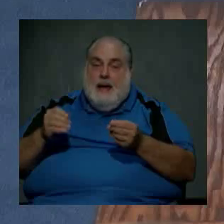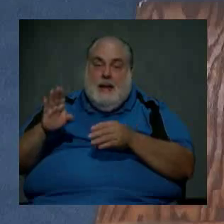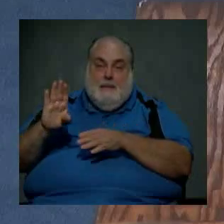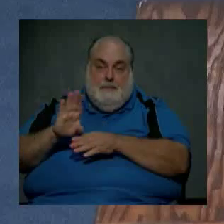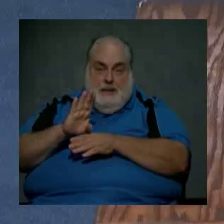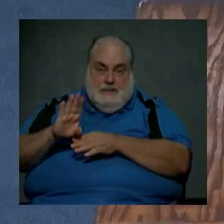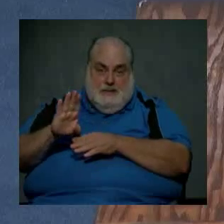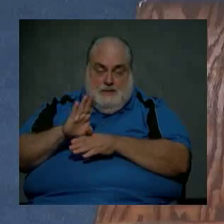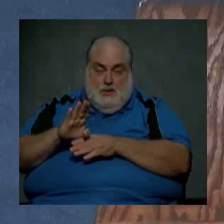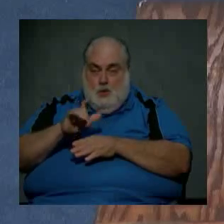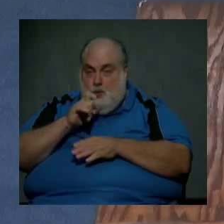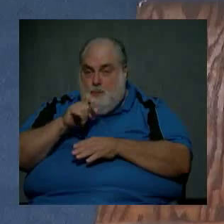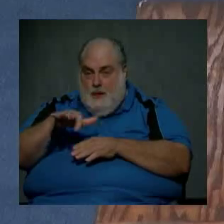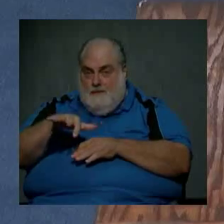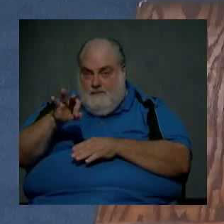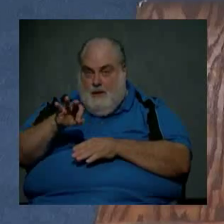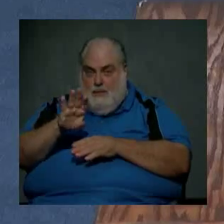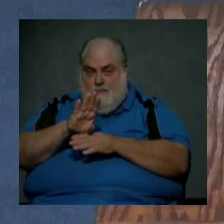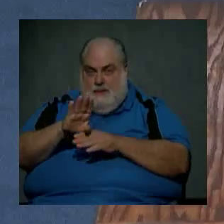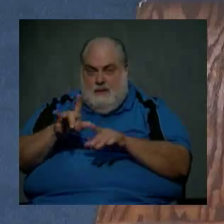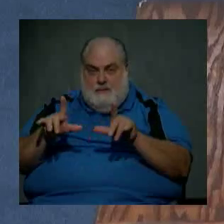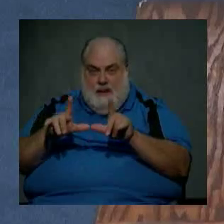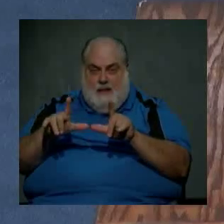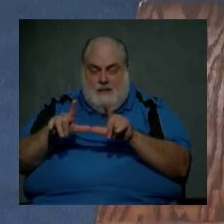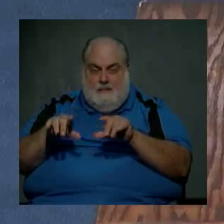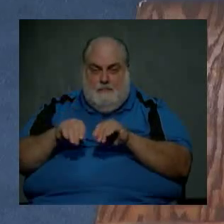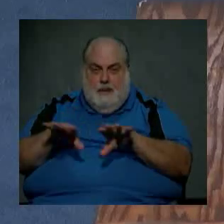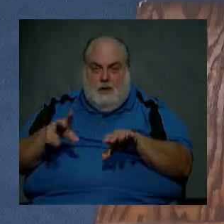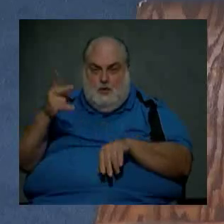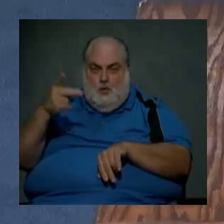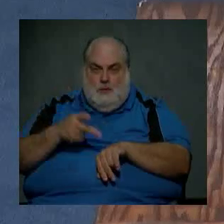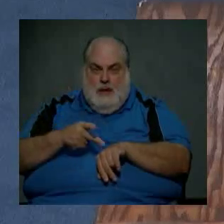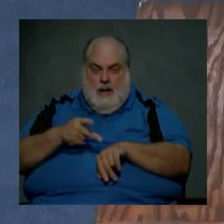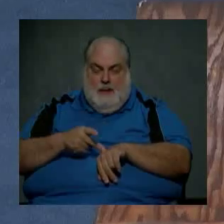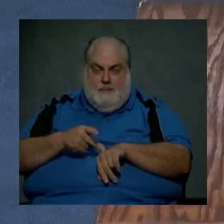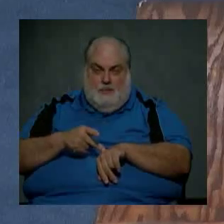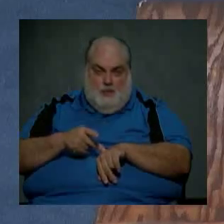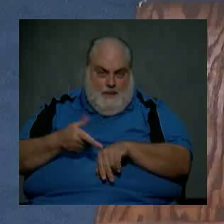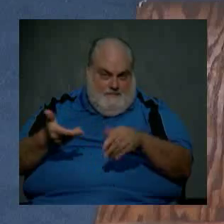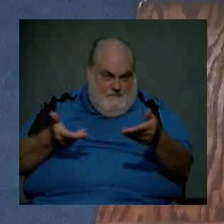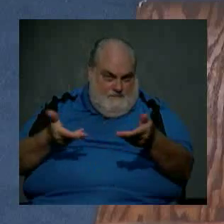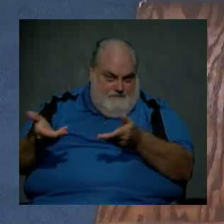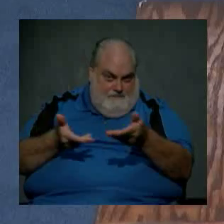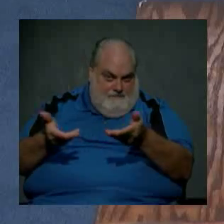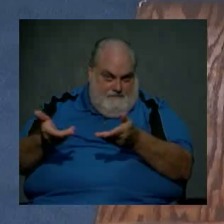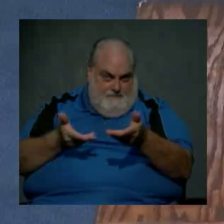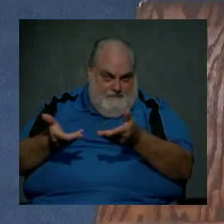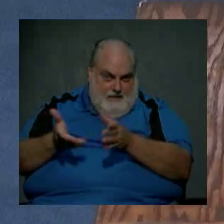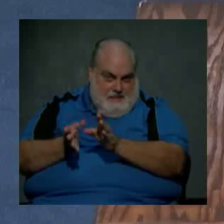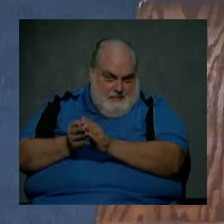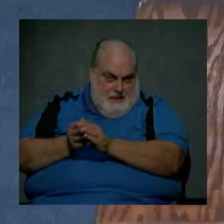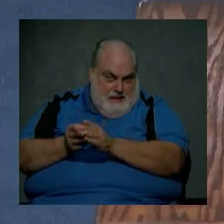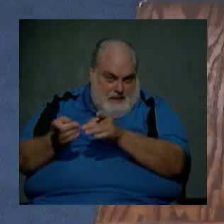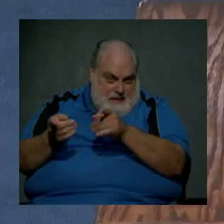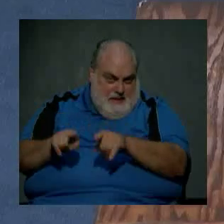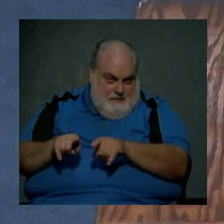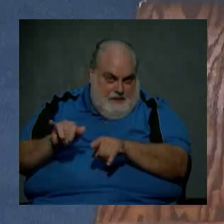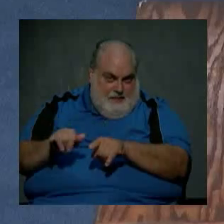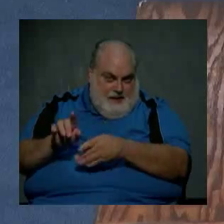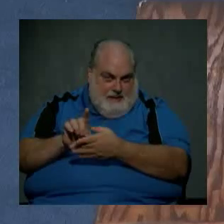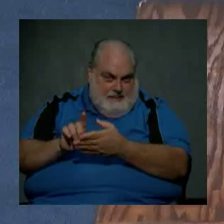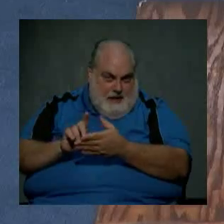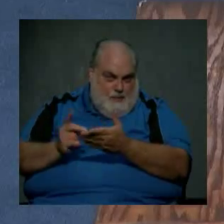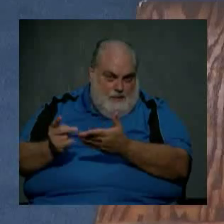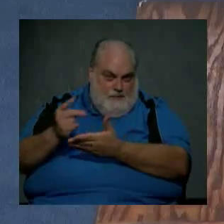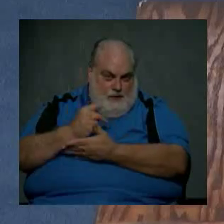with the business license. Mailed that 2 different times to them to notify them of the meeting at the Design Review